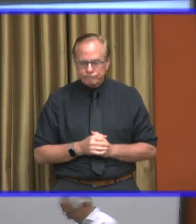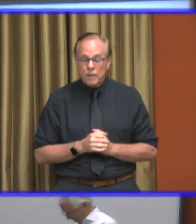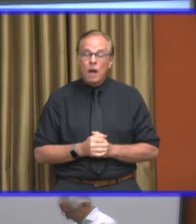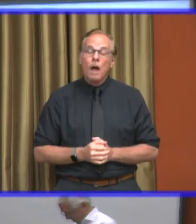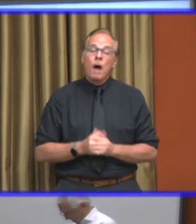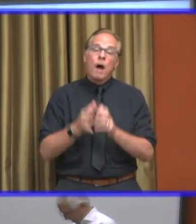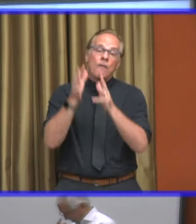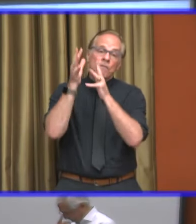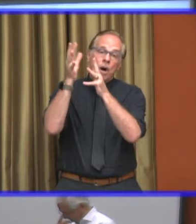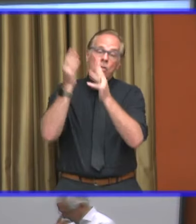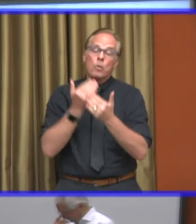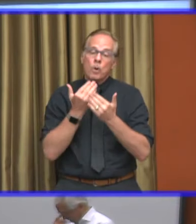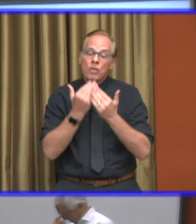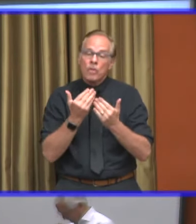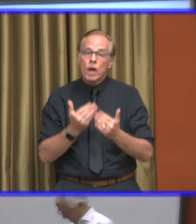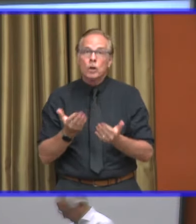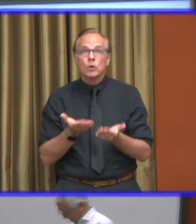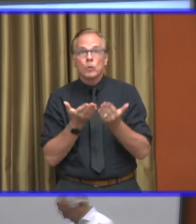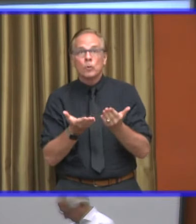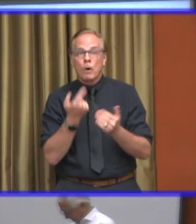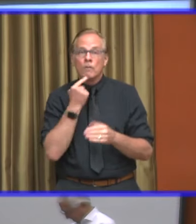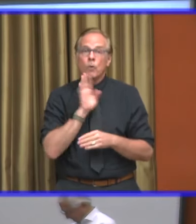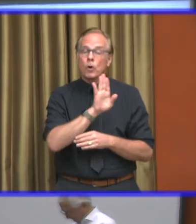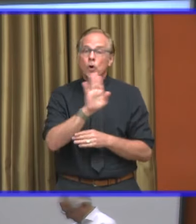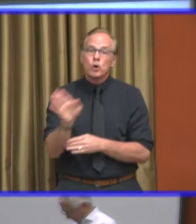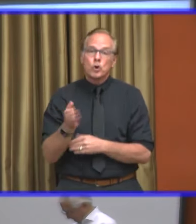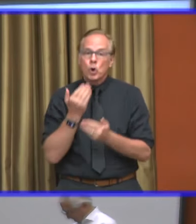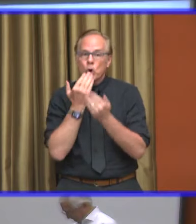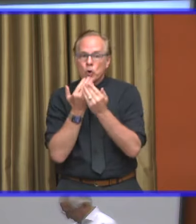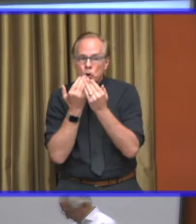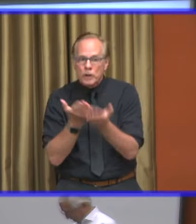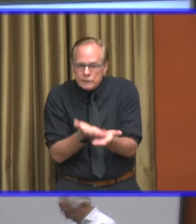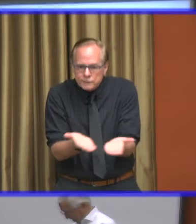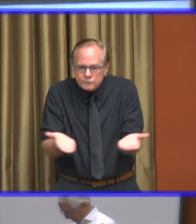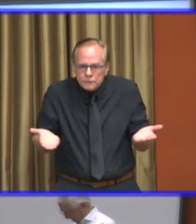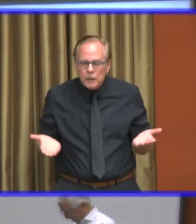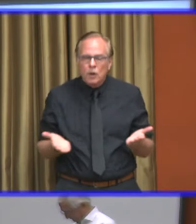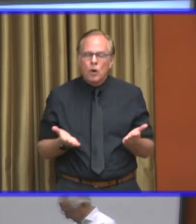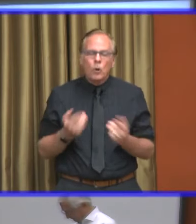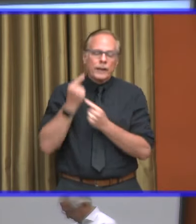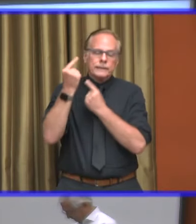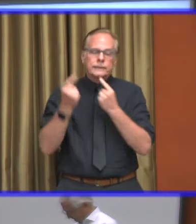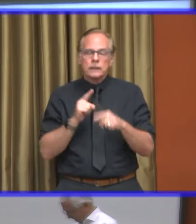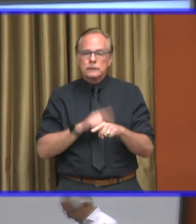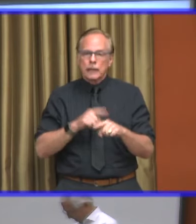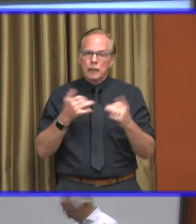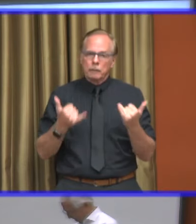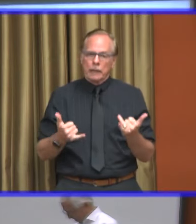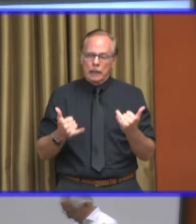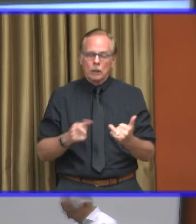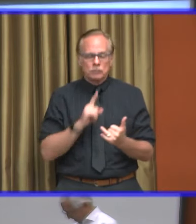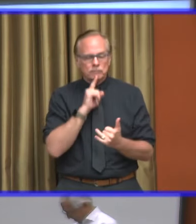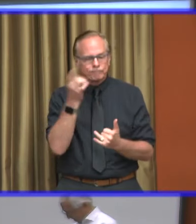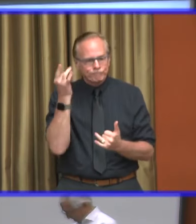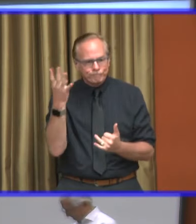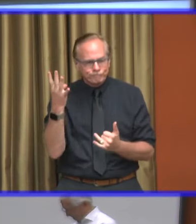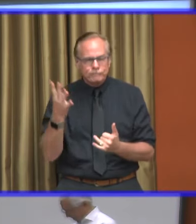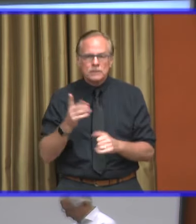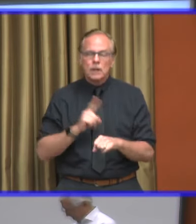Father, we thank you for your goodness to us as we consider the times that we're in, extraordinary